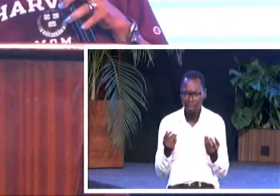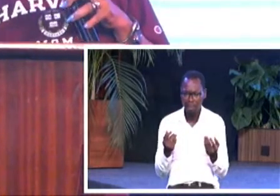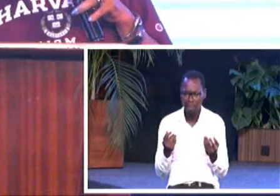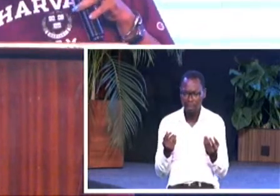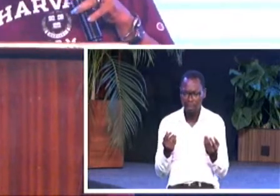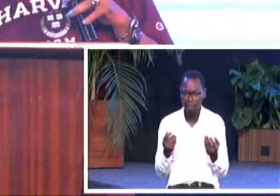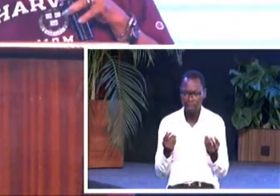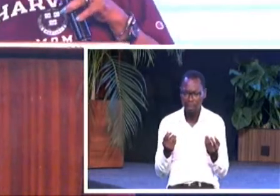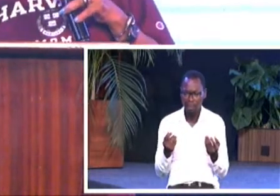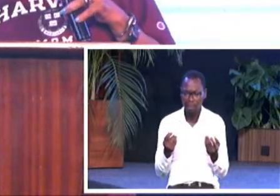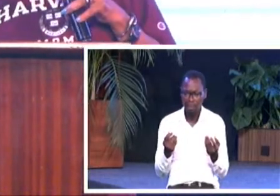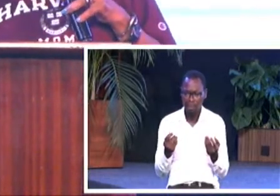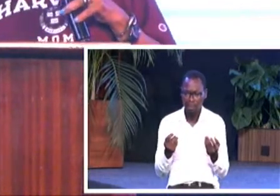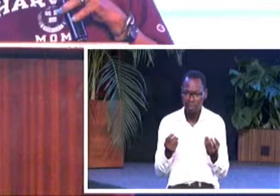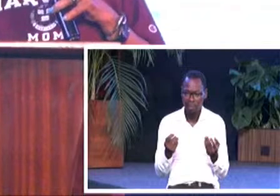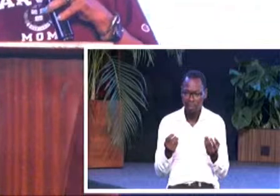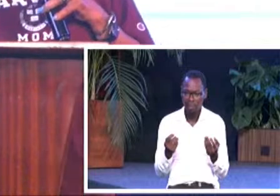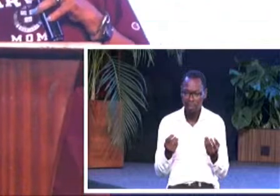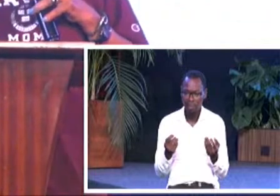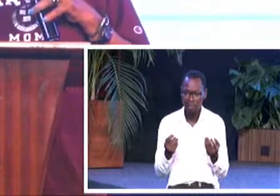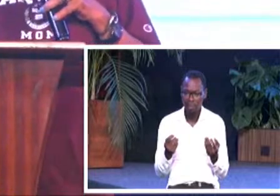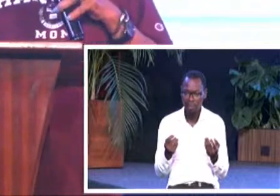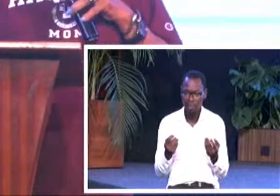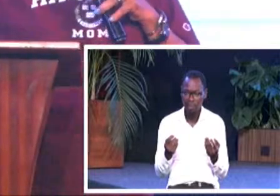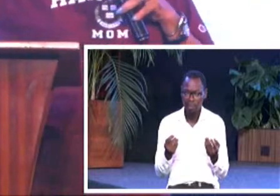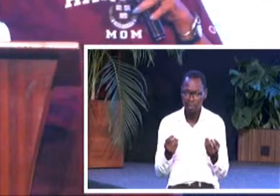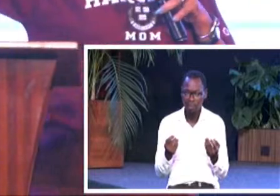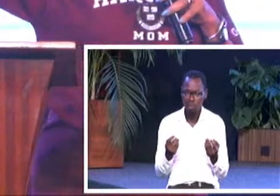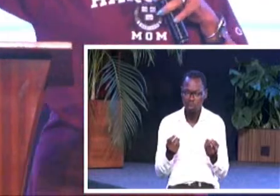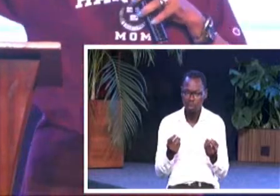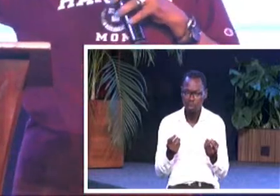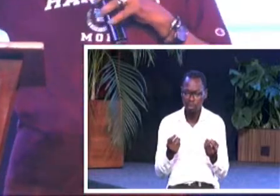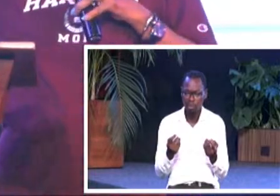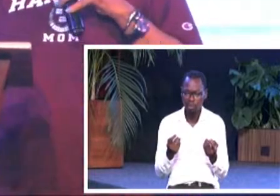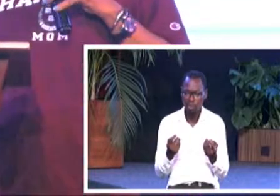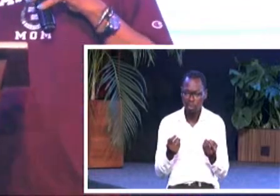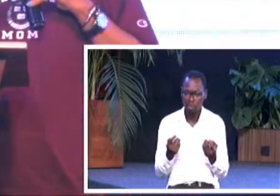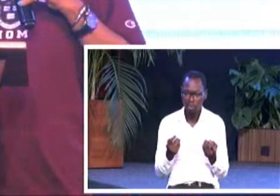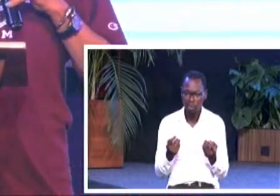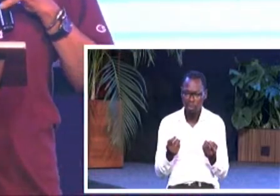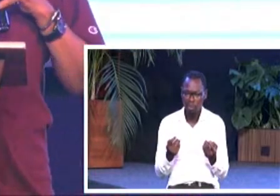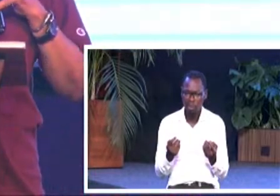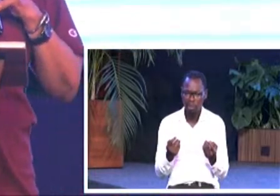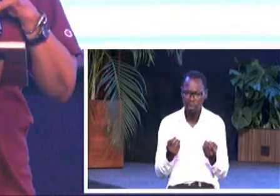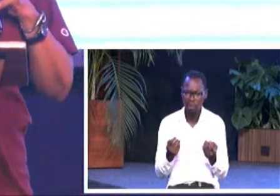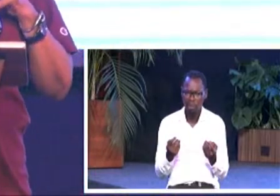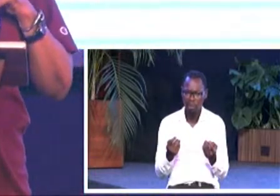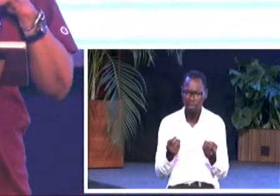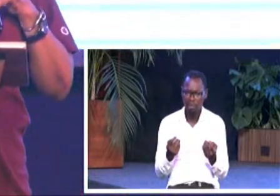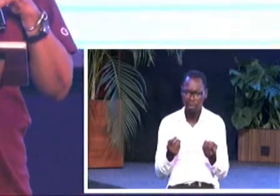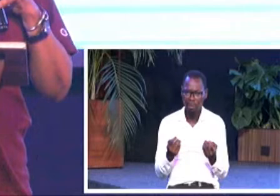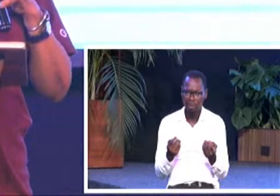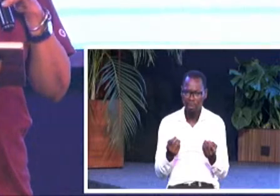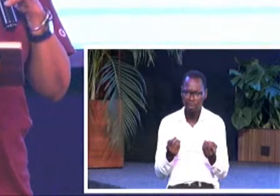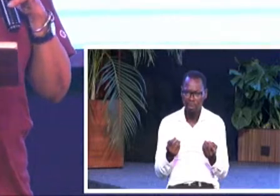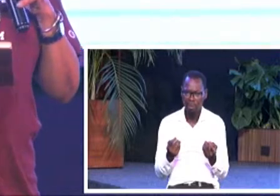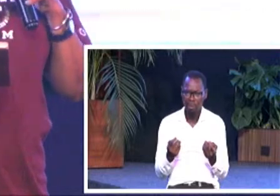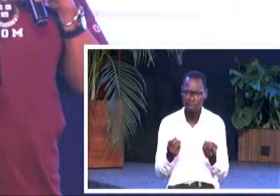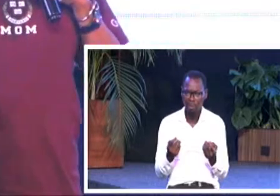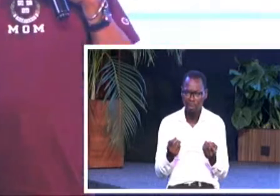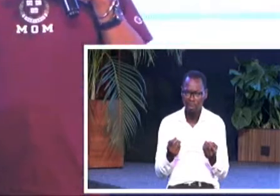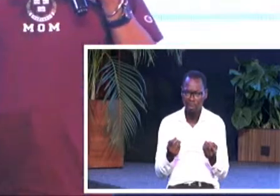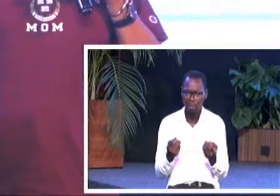drive at the port. When I say pre-VAT drive, it means that right now what's happening is